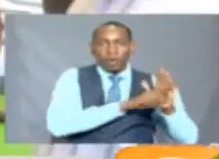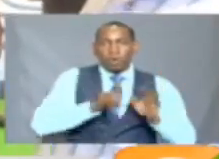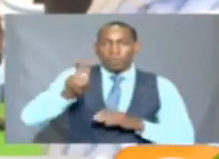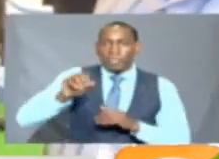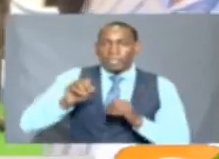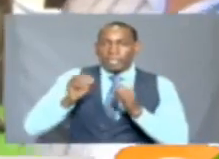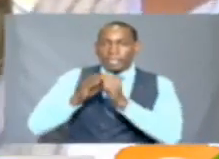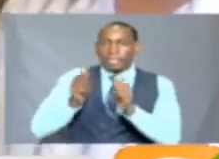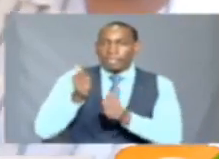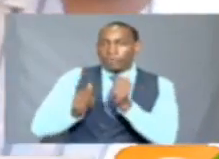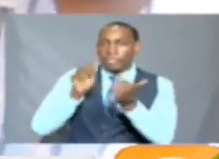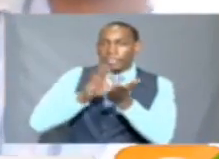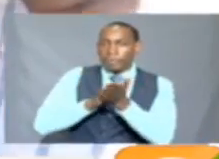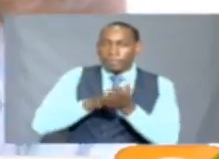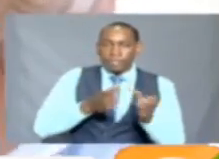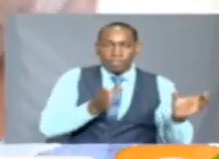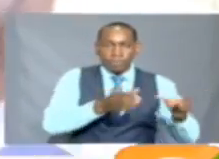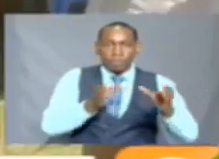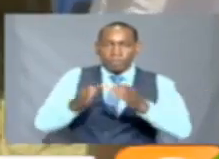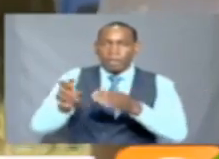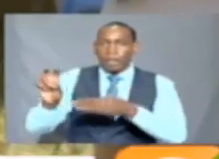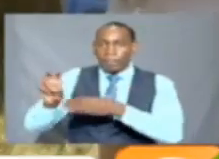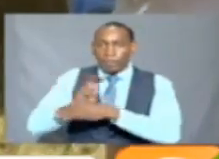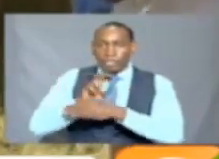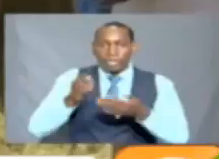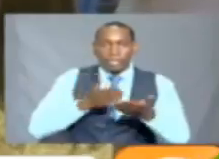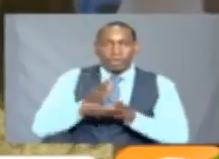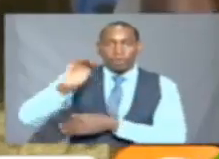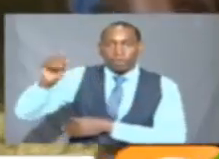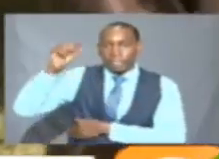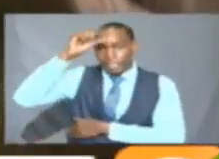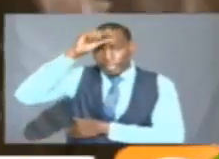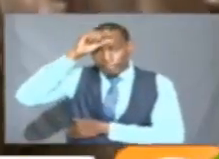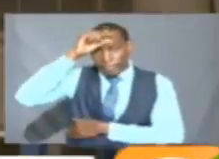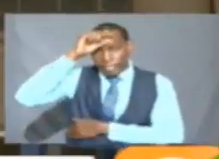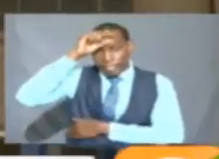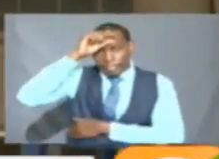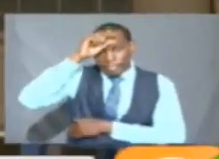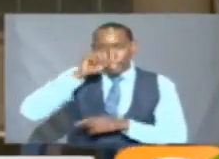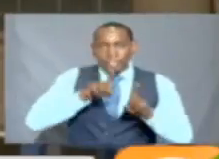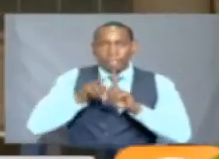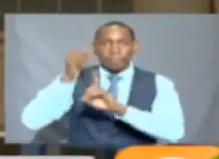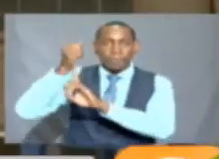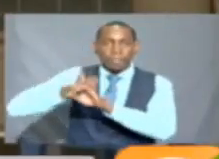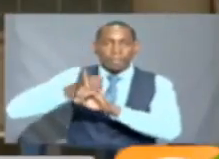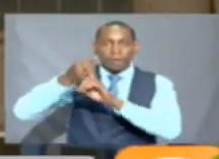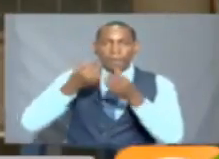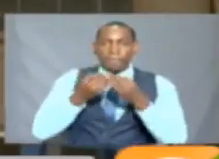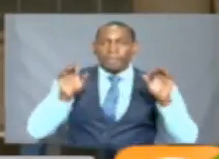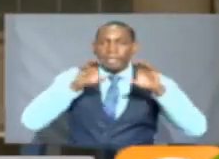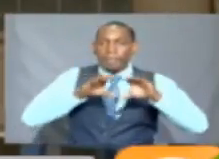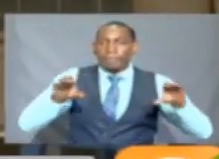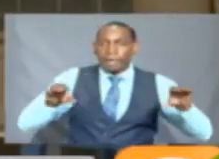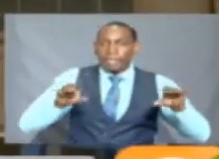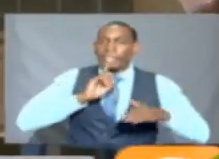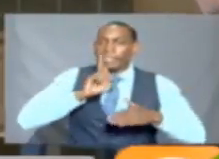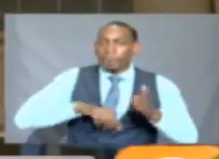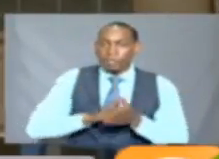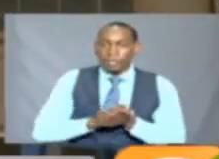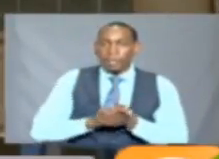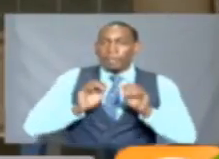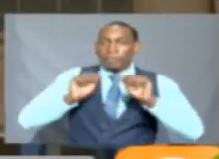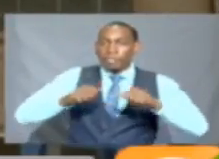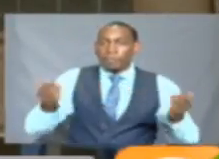which prescribes zoning to be overseen by county governments. They rallied for a free market course, arguing that it